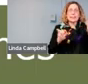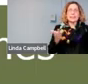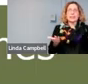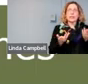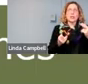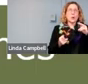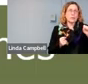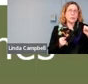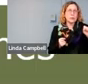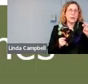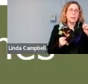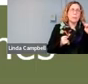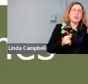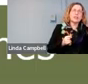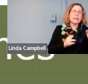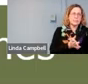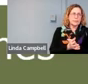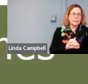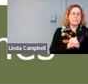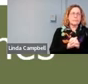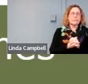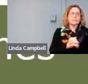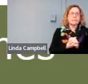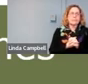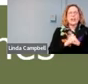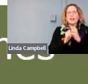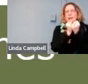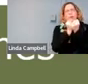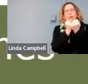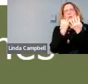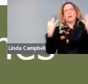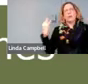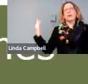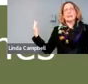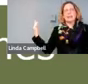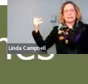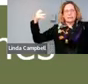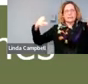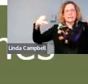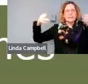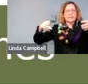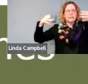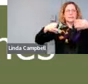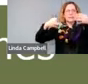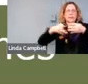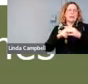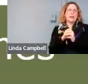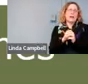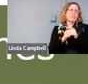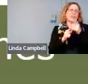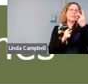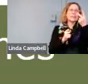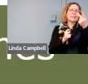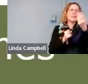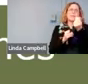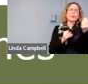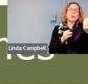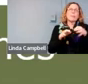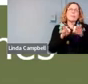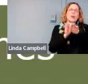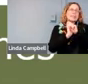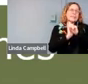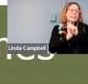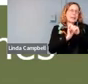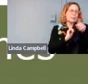So what is a non-indigenous species that we see here in Nova Scotia and in the Maritimes? We have a whole list. And